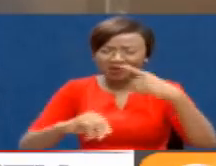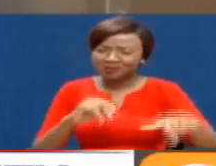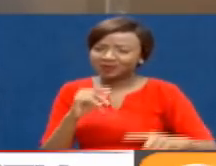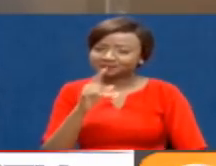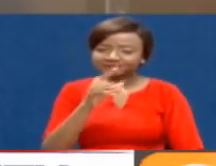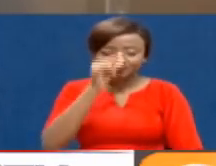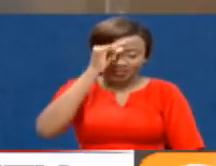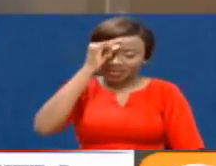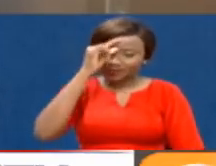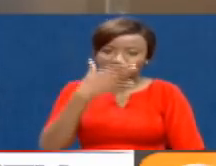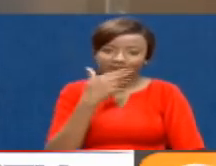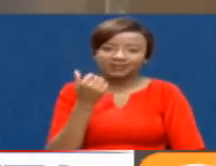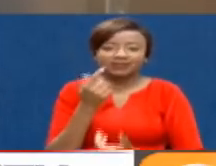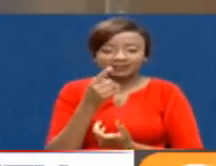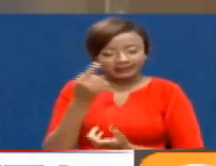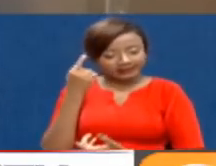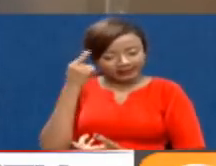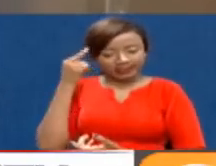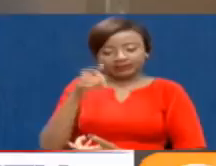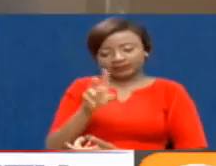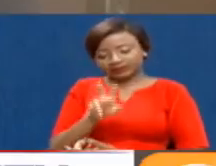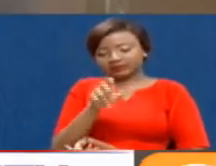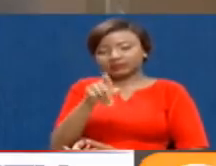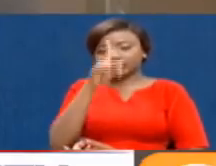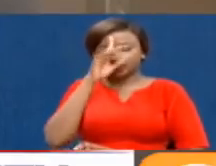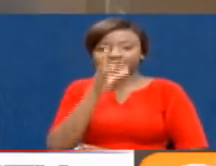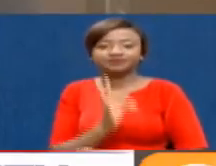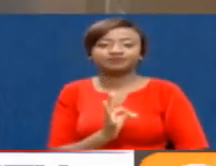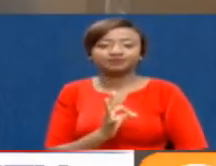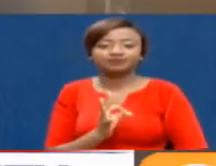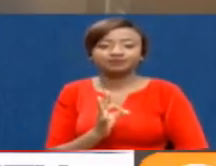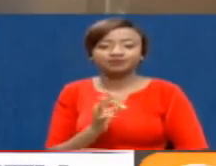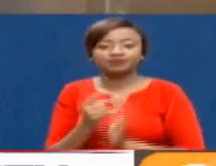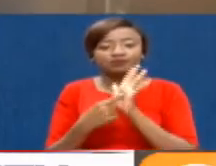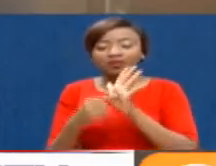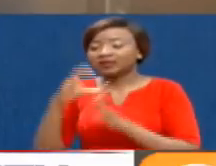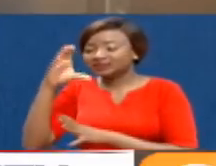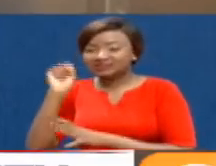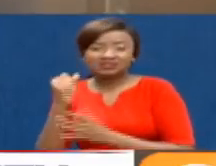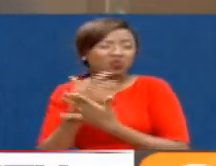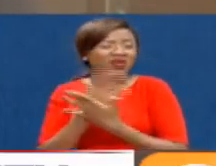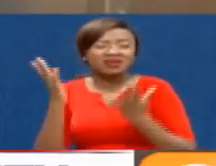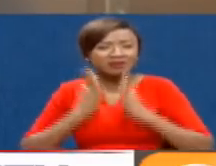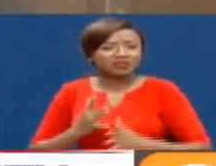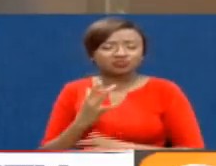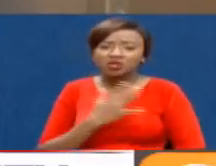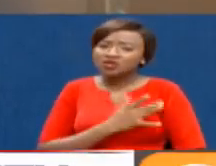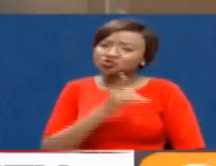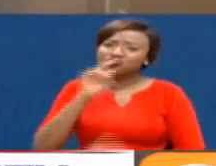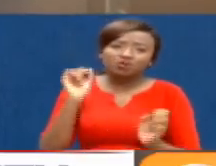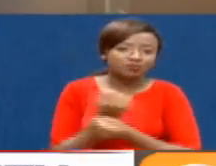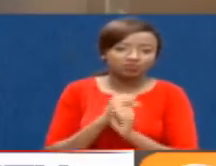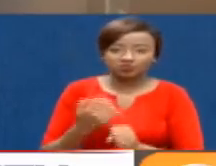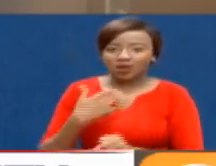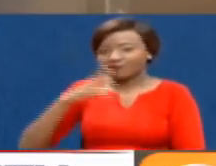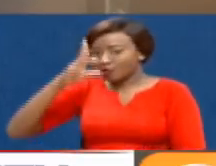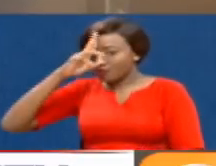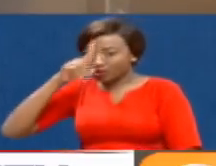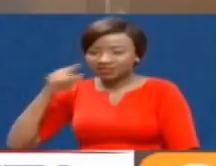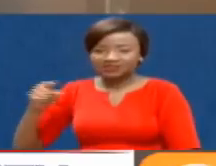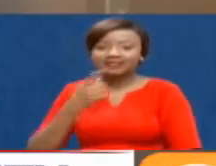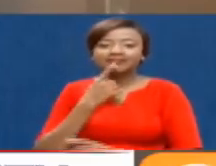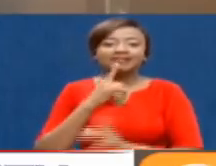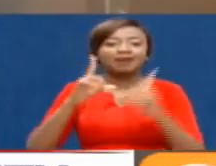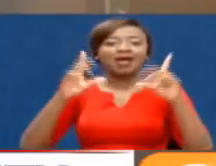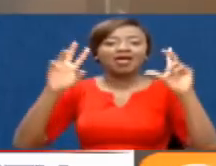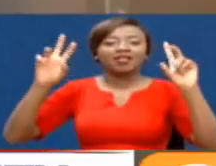the government should be talking a lot more seriously about, the minister in charge, the cabinet secretary, whoever. You can't have police who are supposed to be utumishi kwa